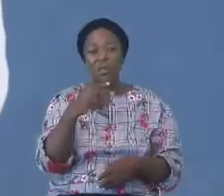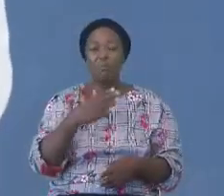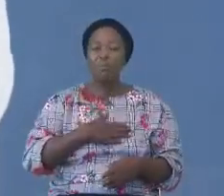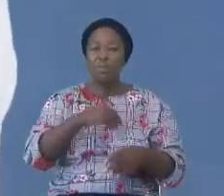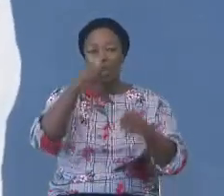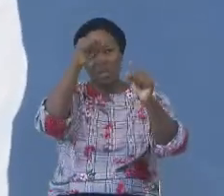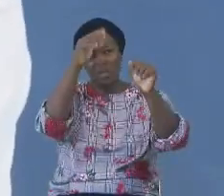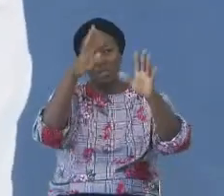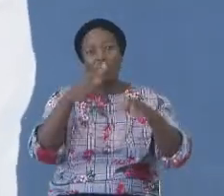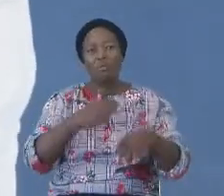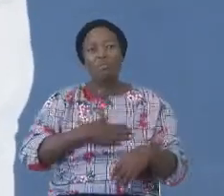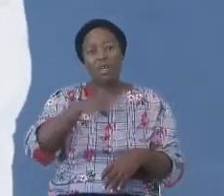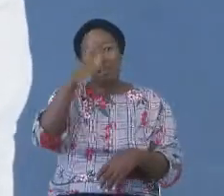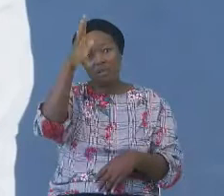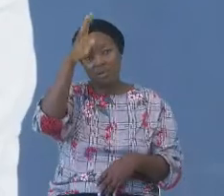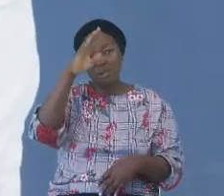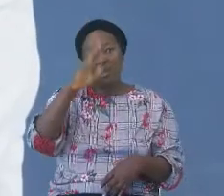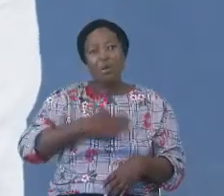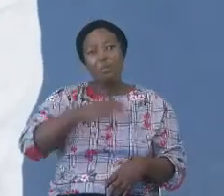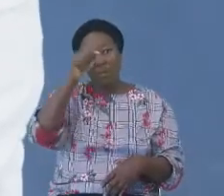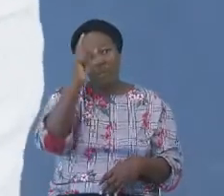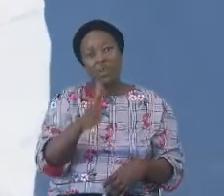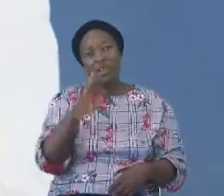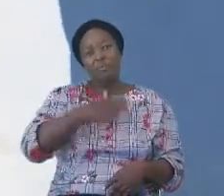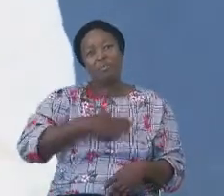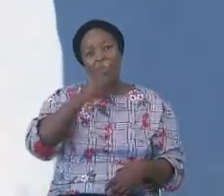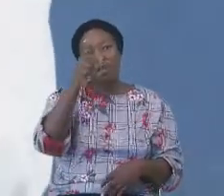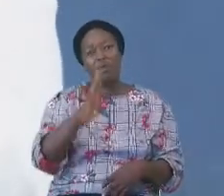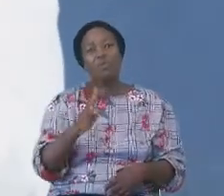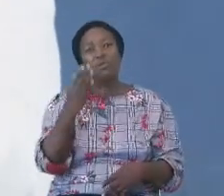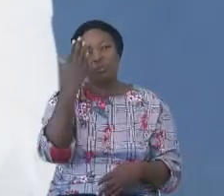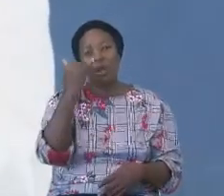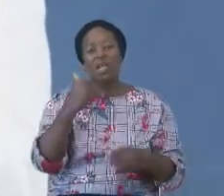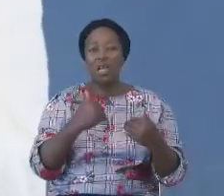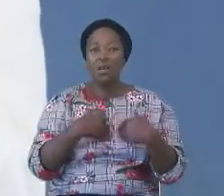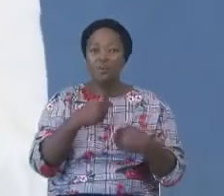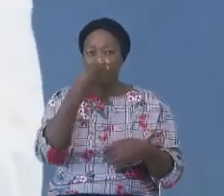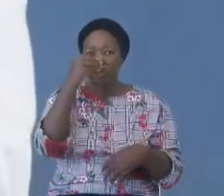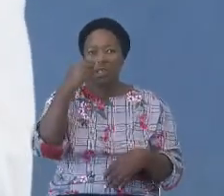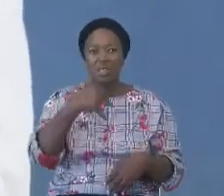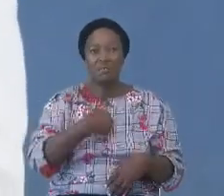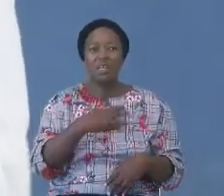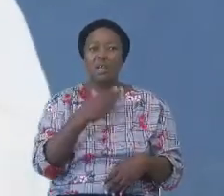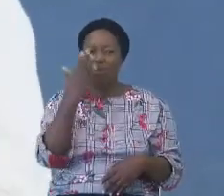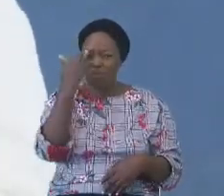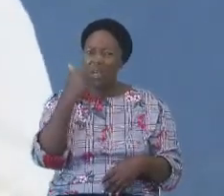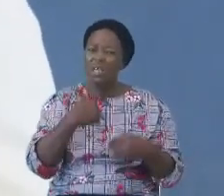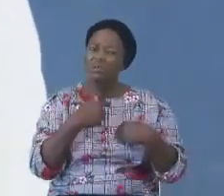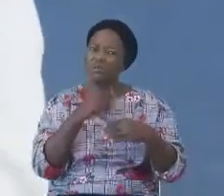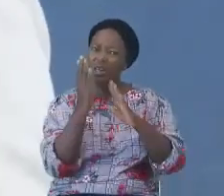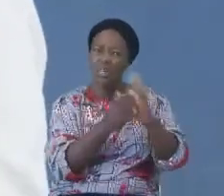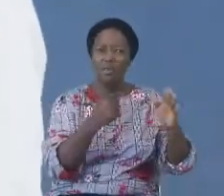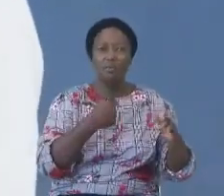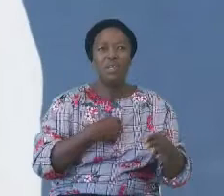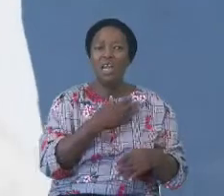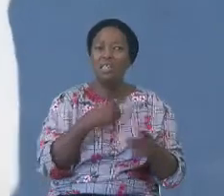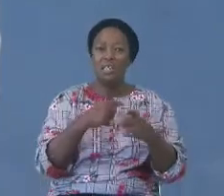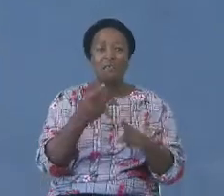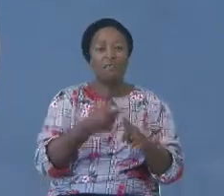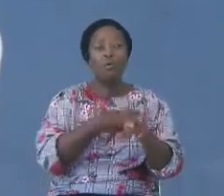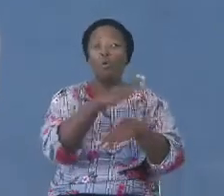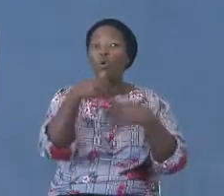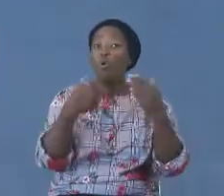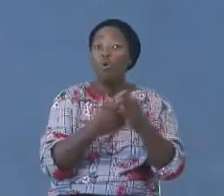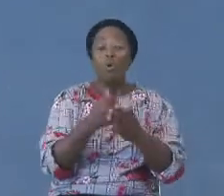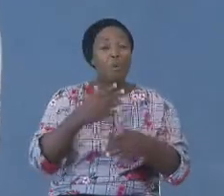God, why hast thou forsaken me? Why art thou so far from helping me